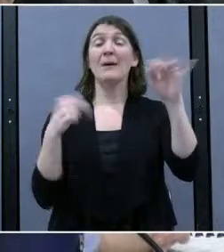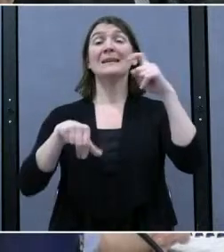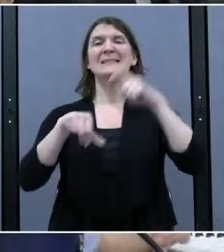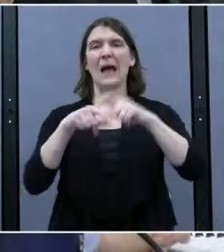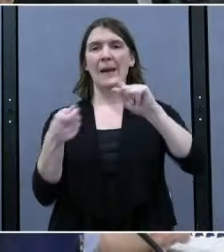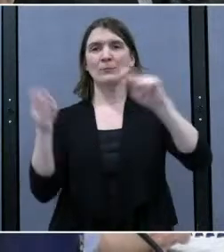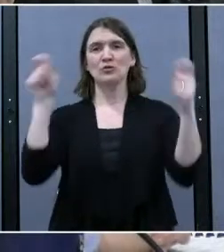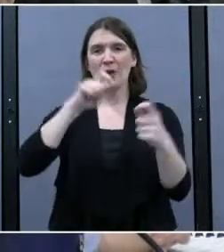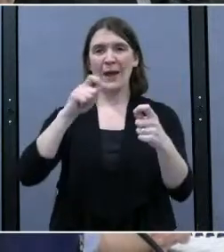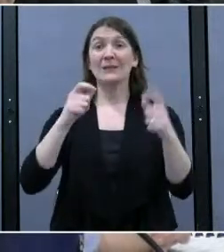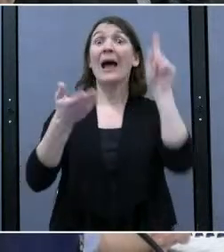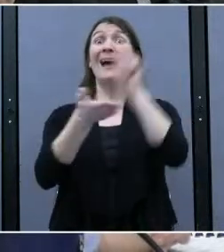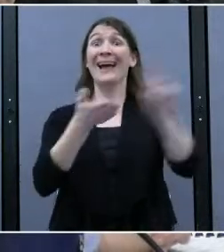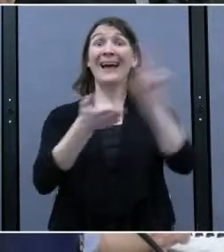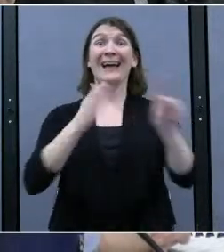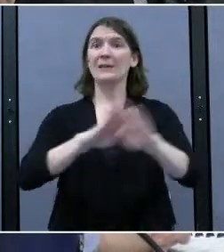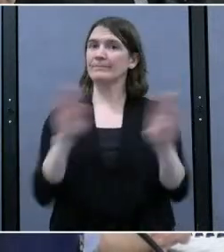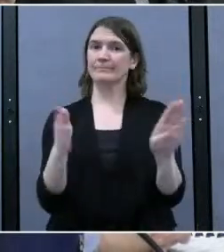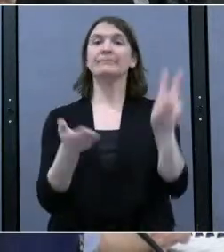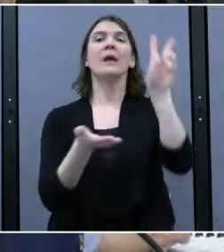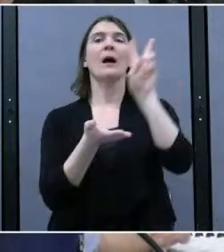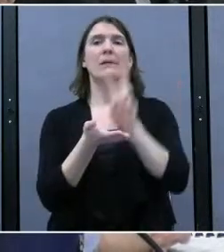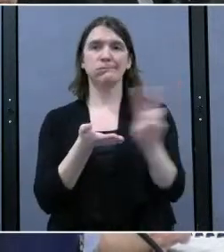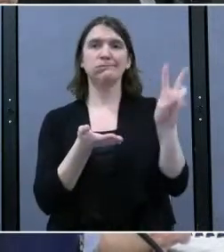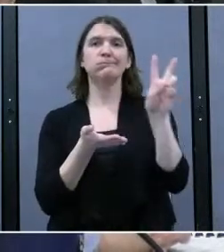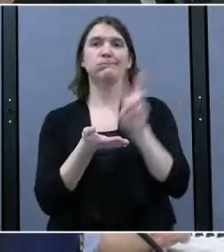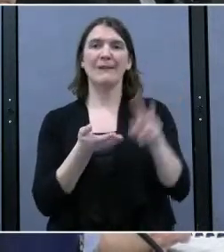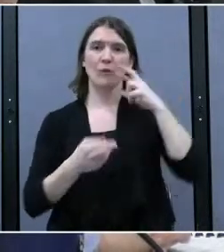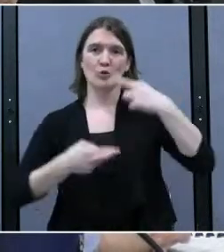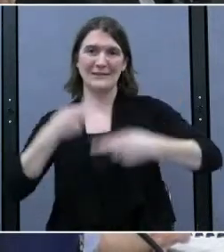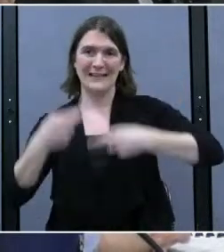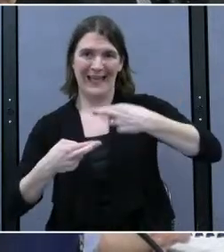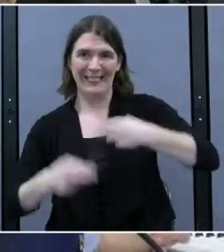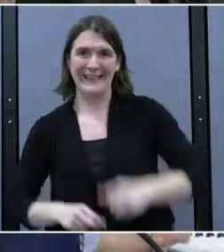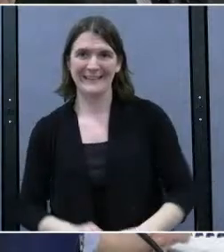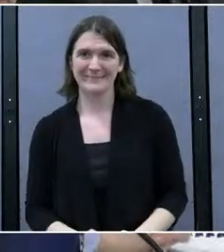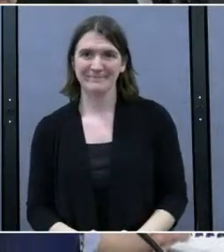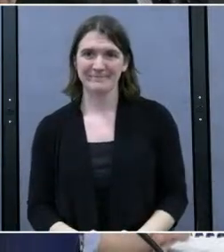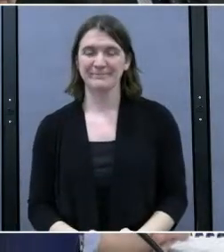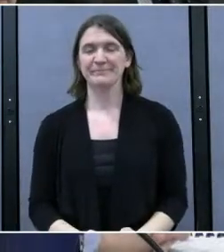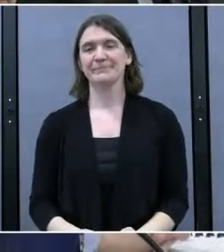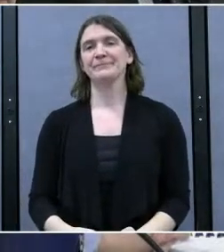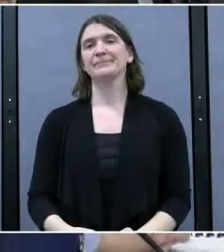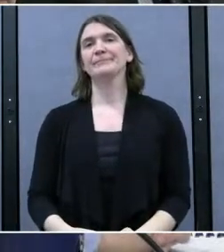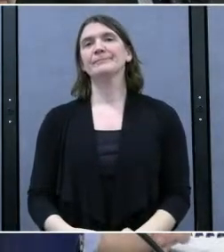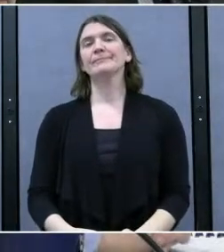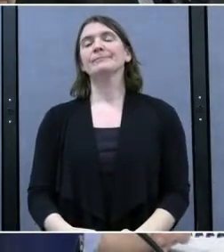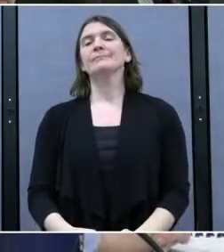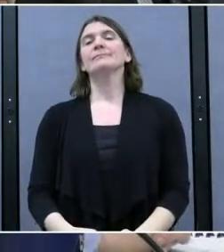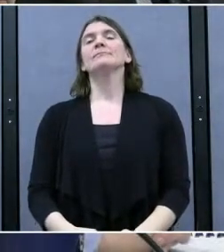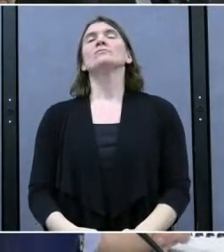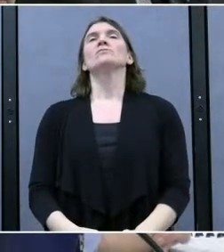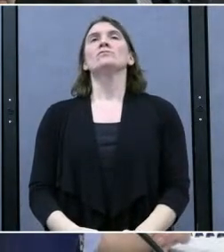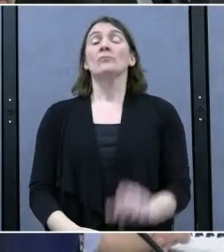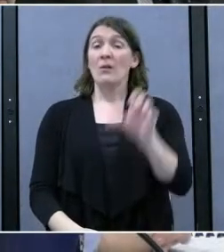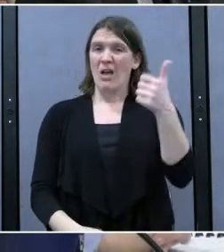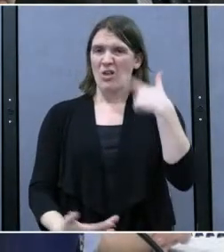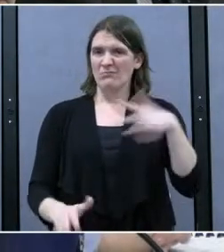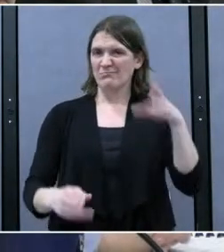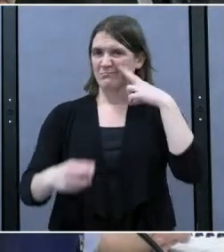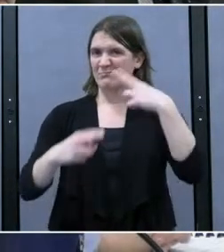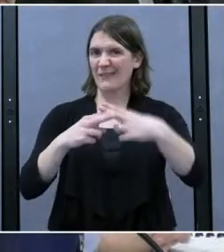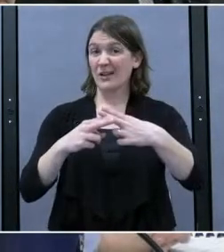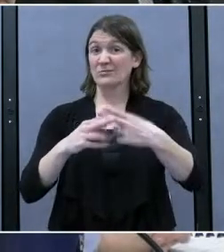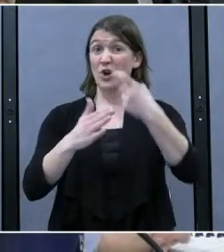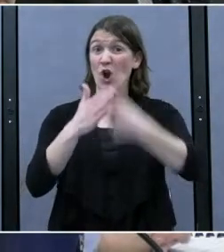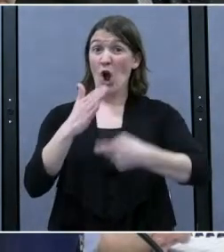so rather than weekly recycling, it's bi-weekly. As I mentioned earlier, the